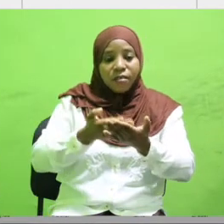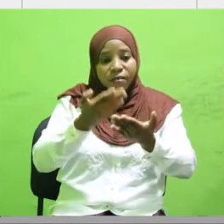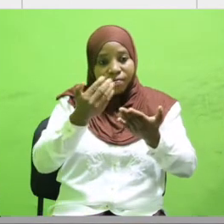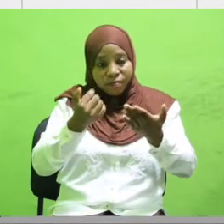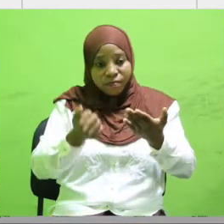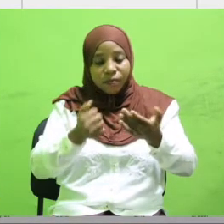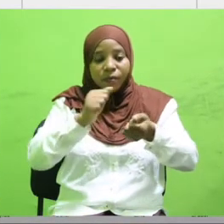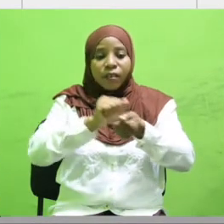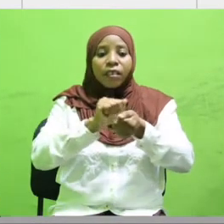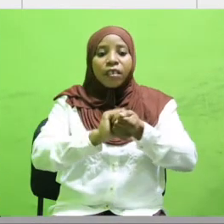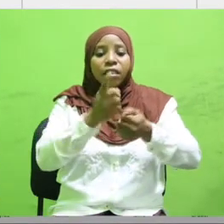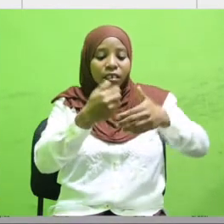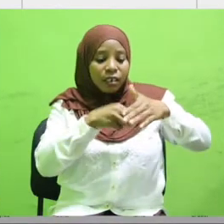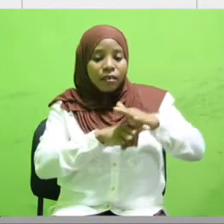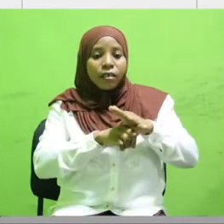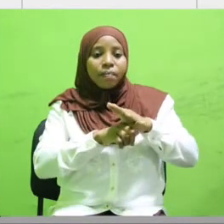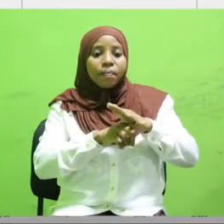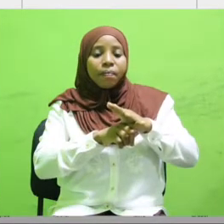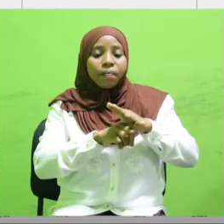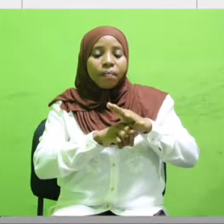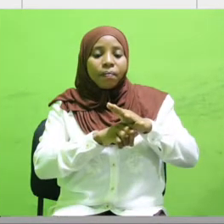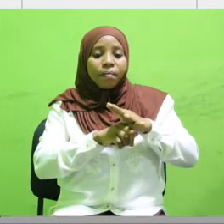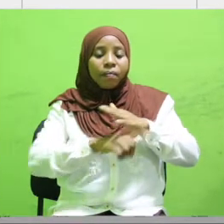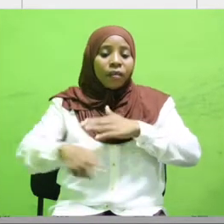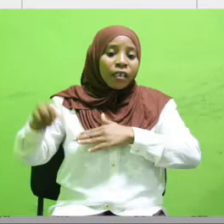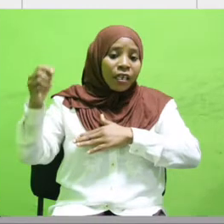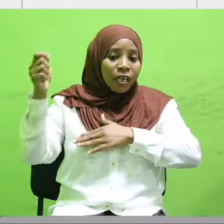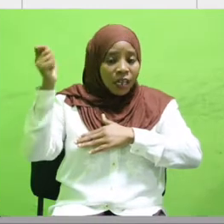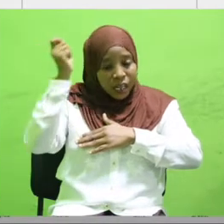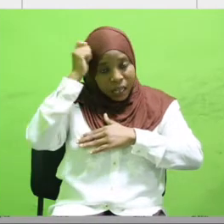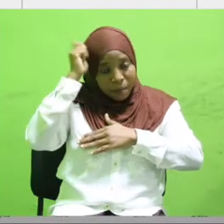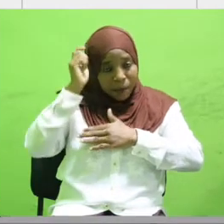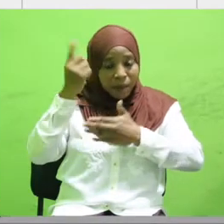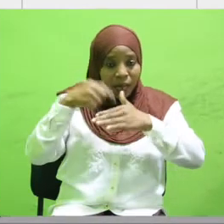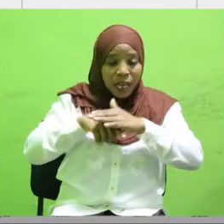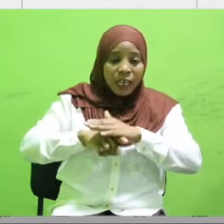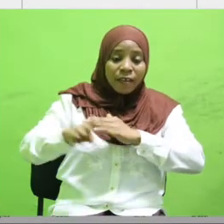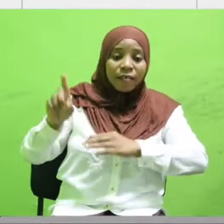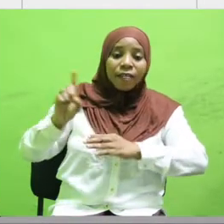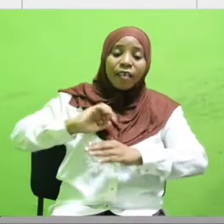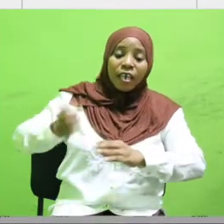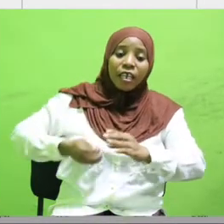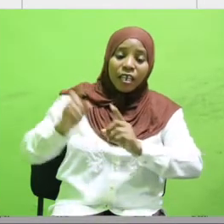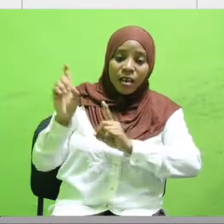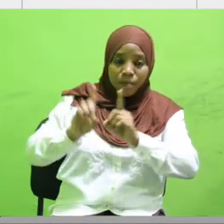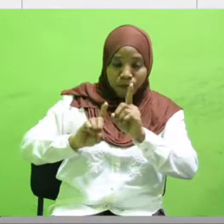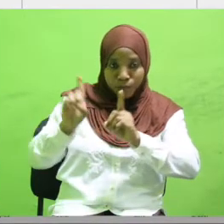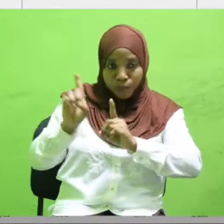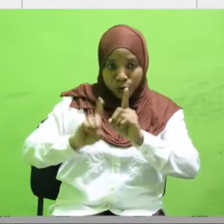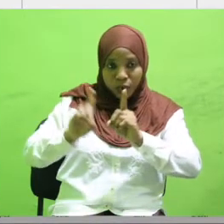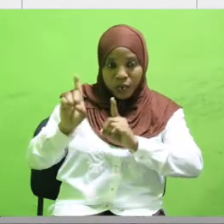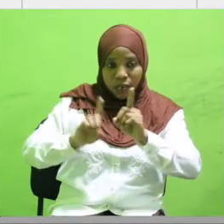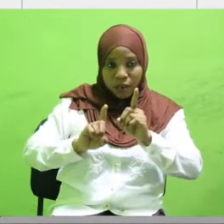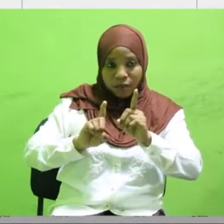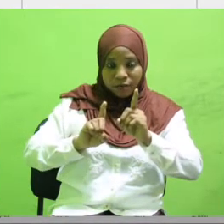of each member of each phylum. So this also is a straightforward question